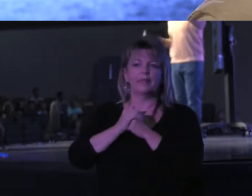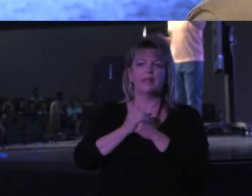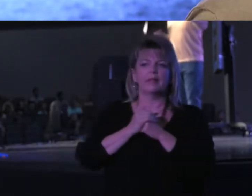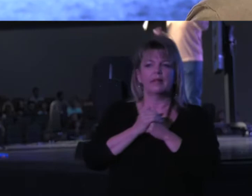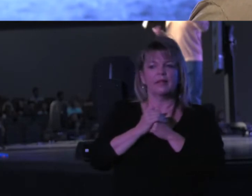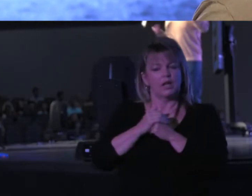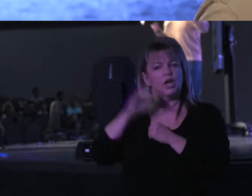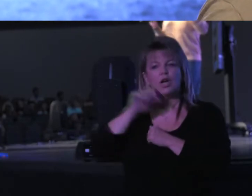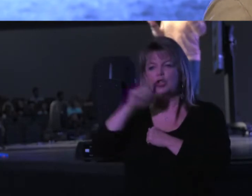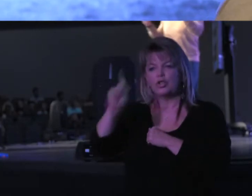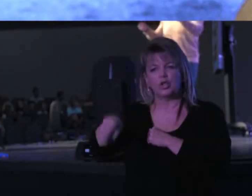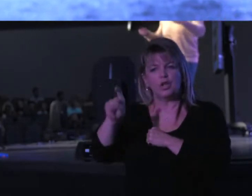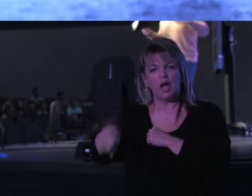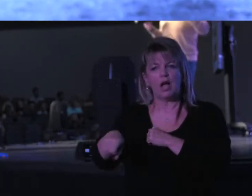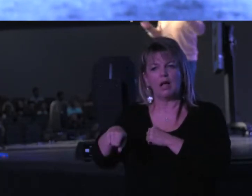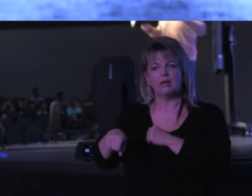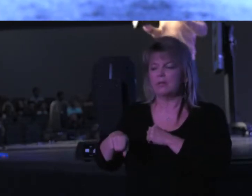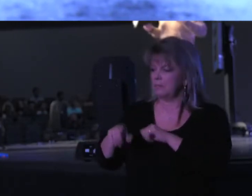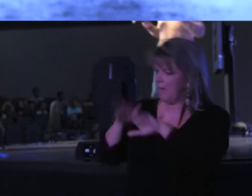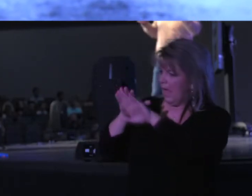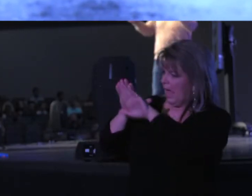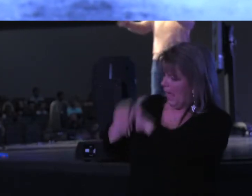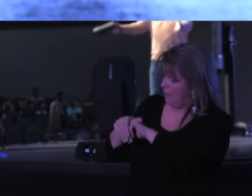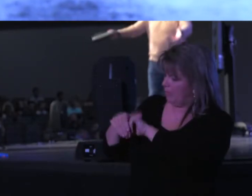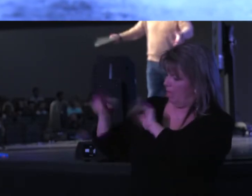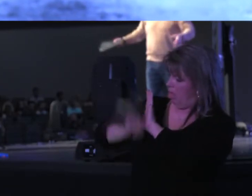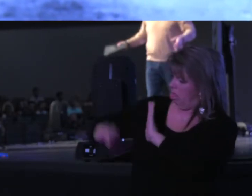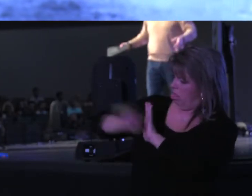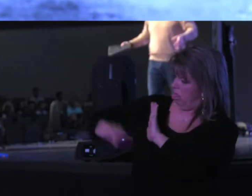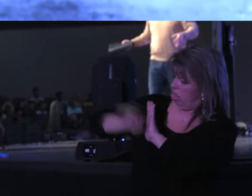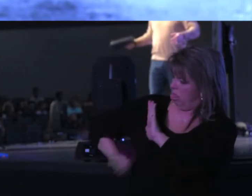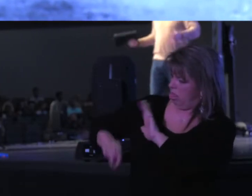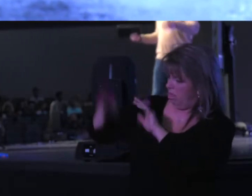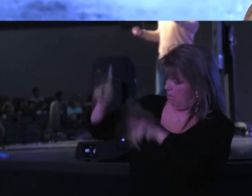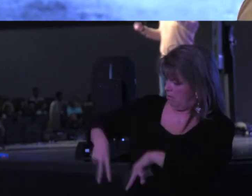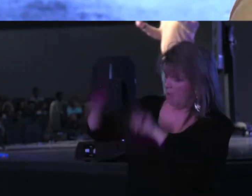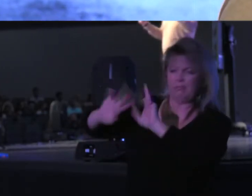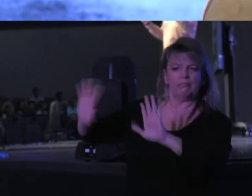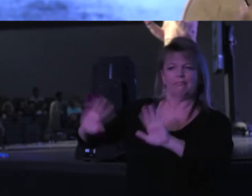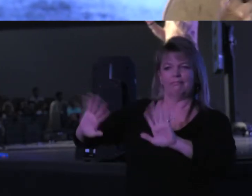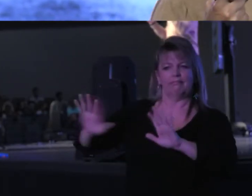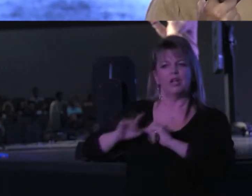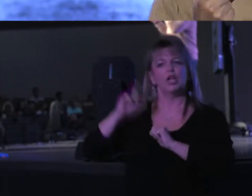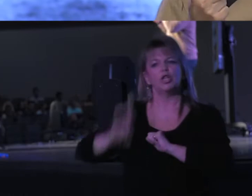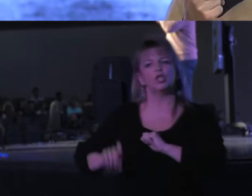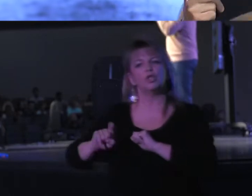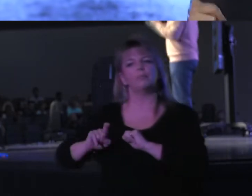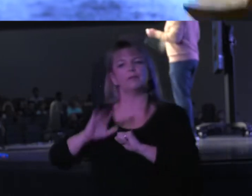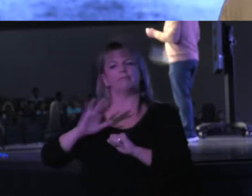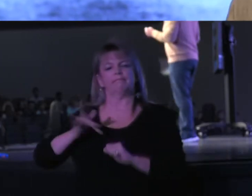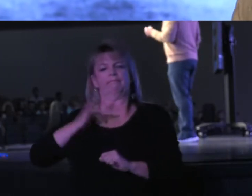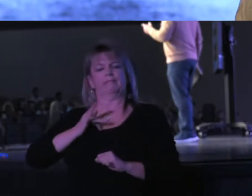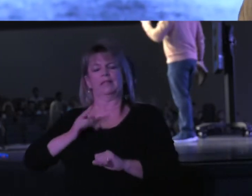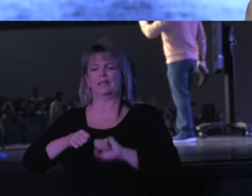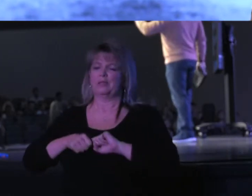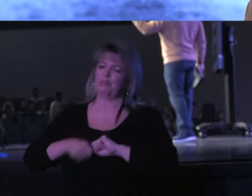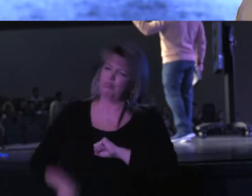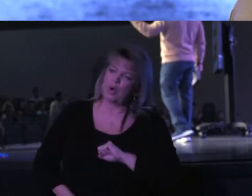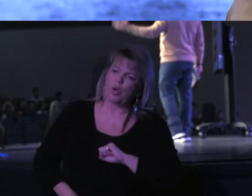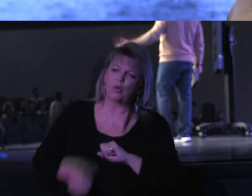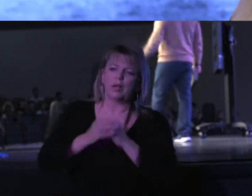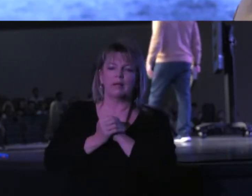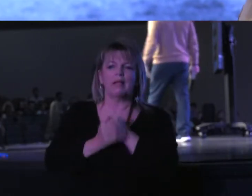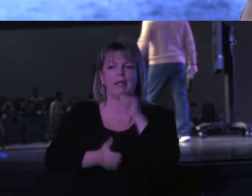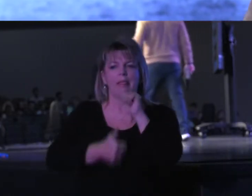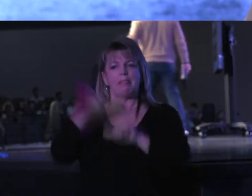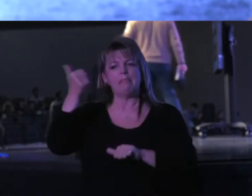not create a hypocritical, condescending, judgmental spirit. It should create a spirit that is broken. Probably the